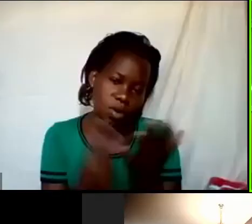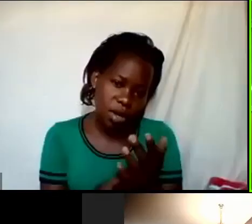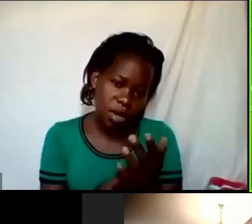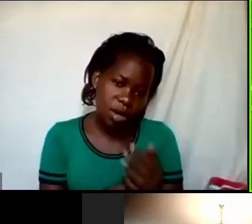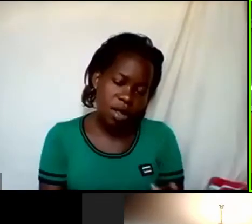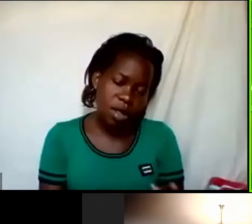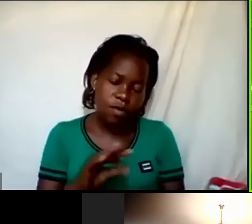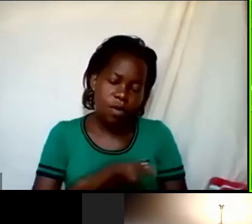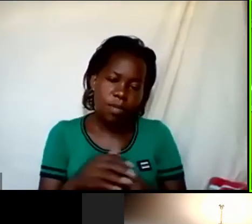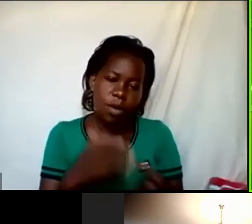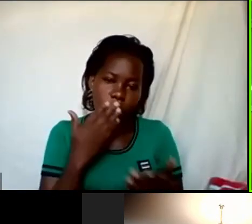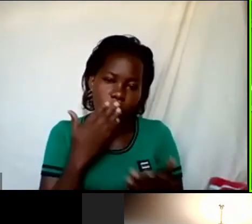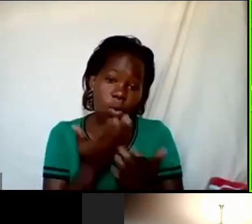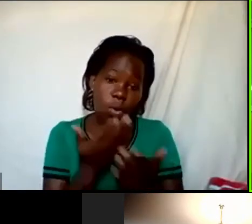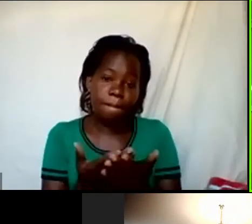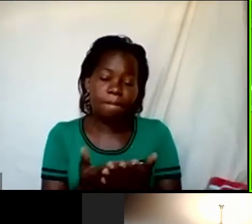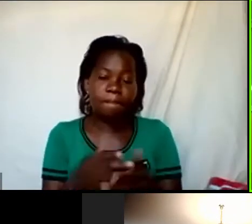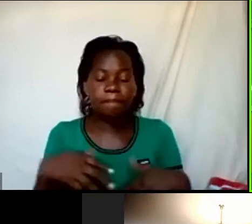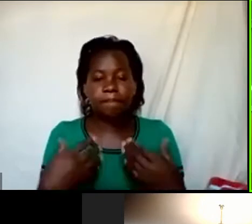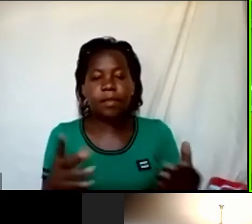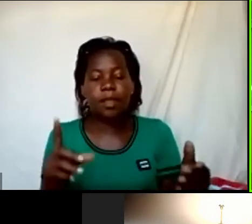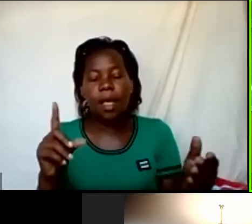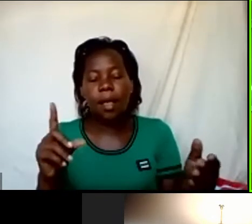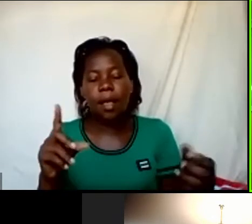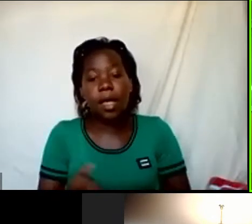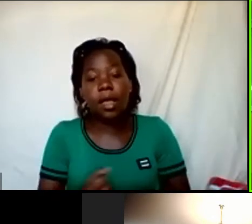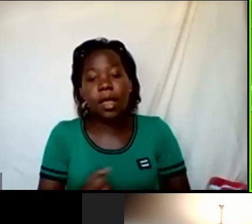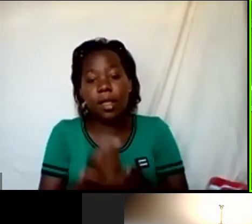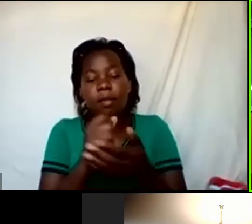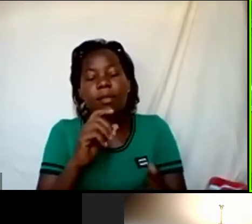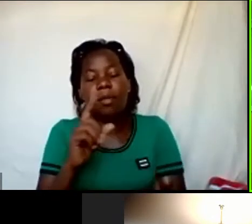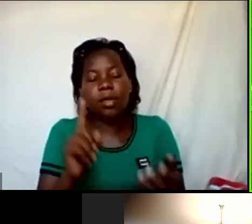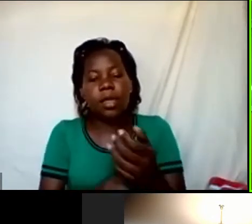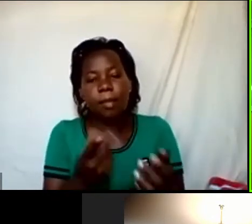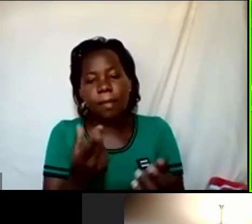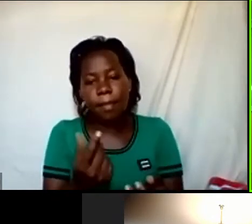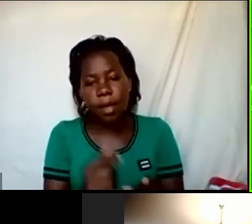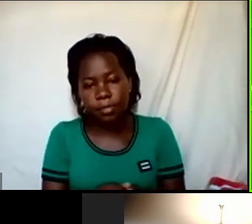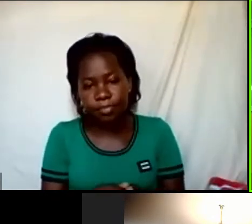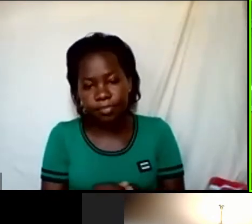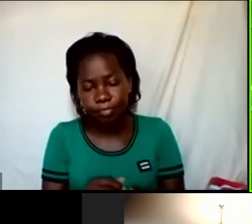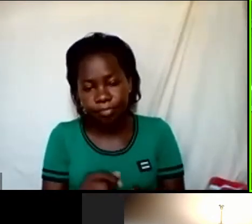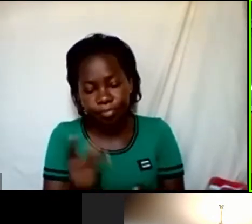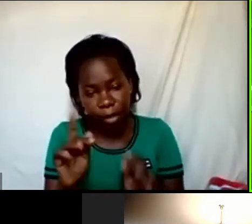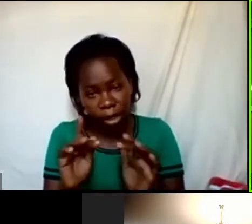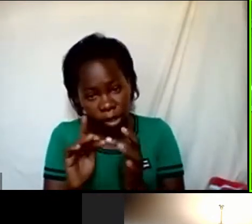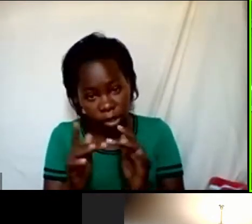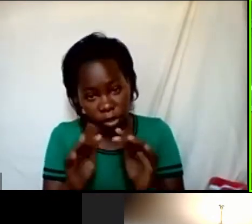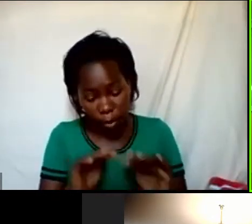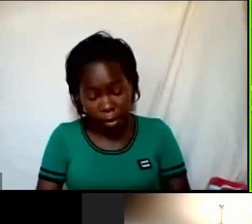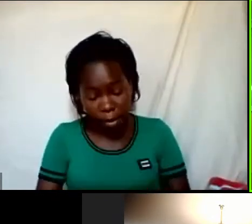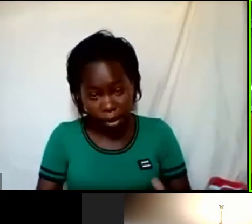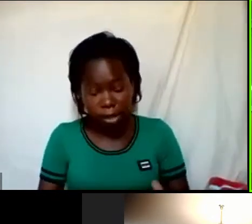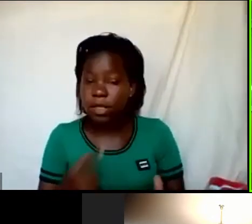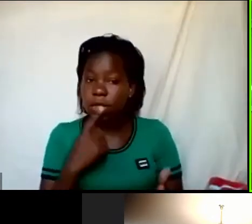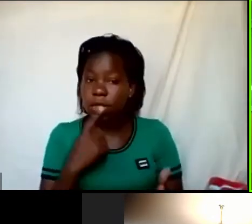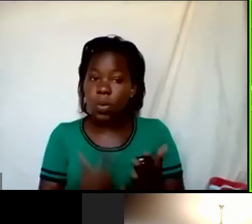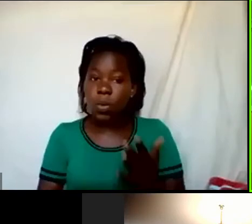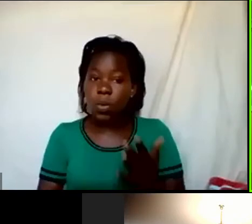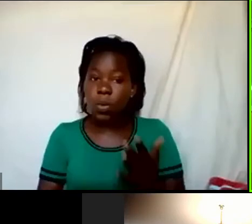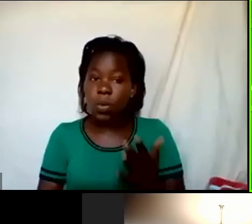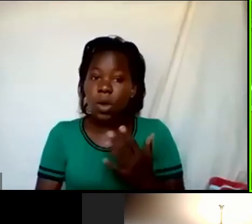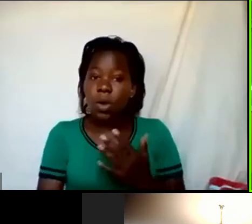is able to pick up and even make you more money. Lastly is digital marketing. On this, what I can tell you is these are free